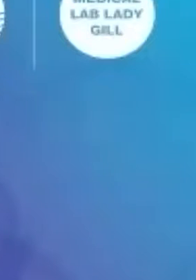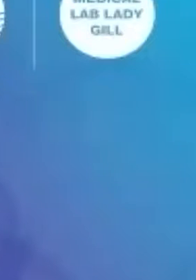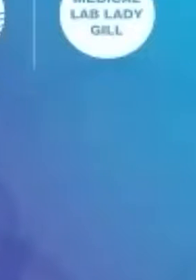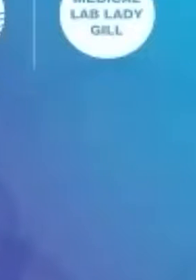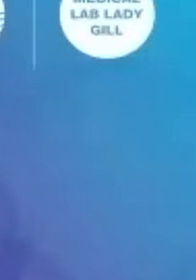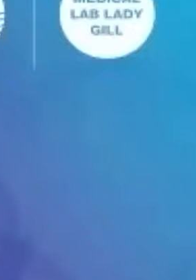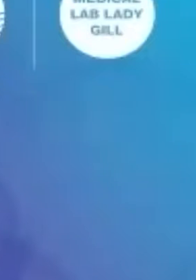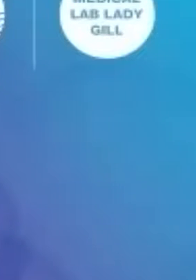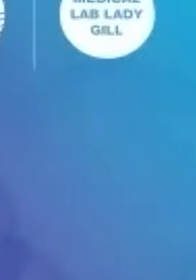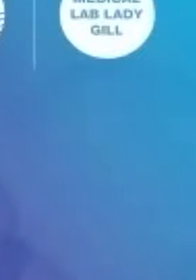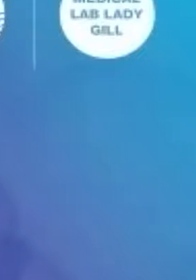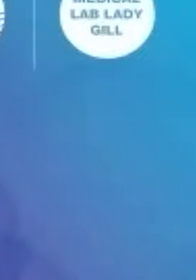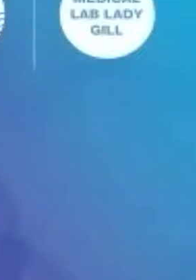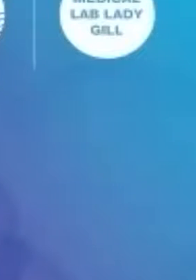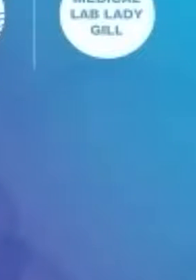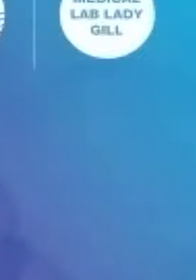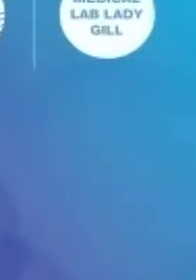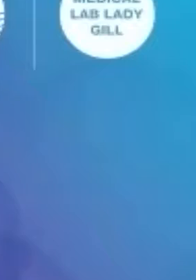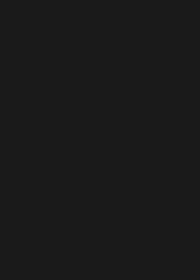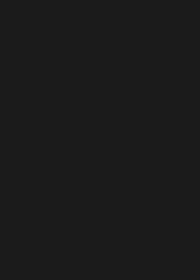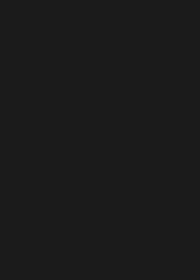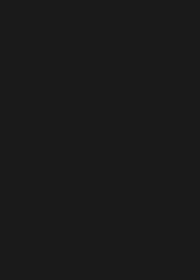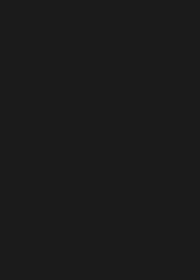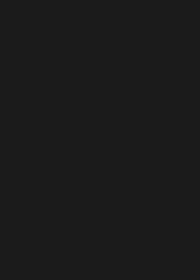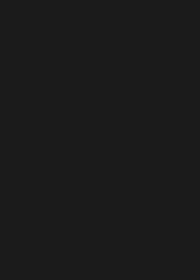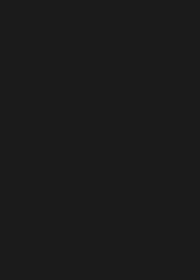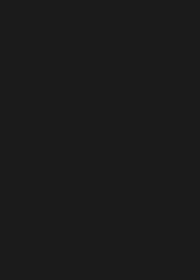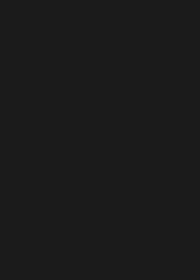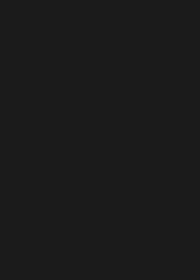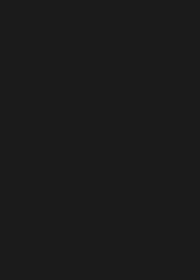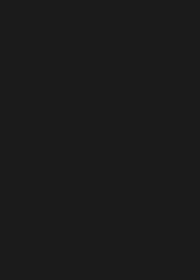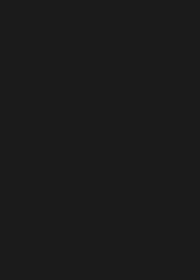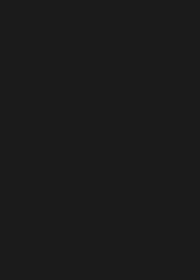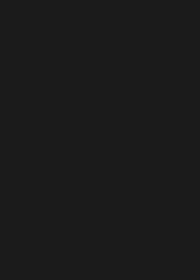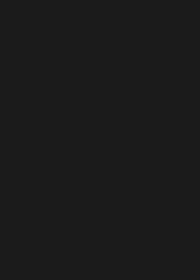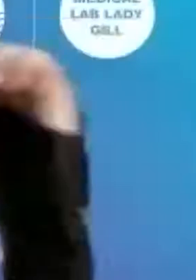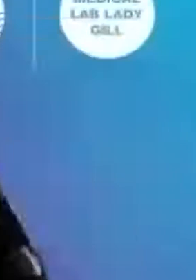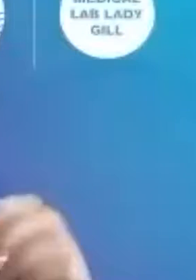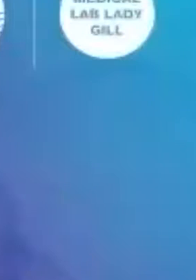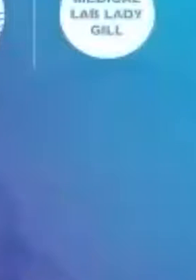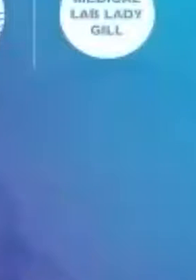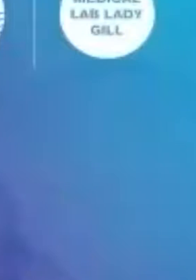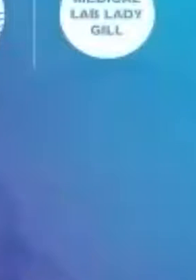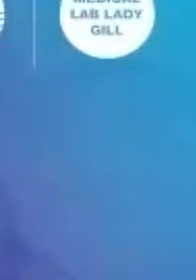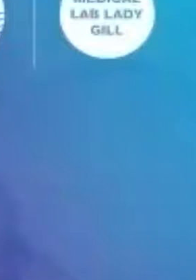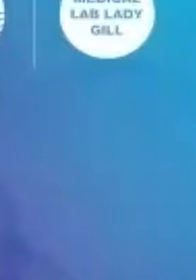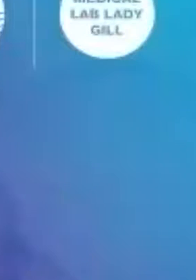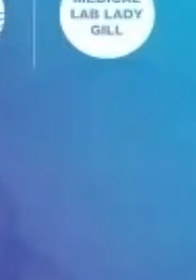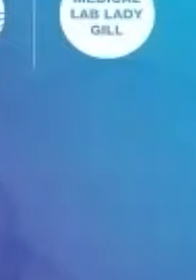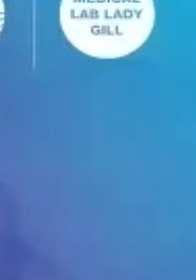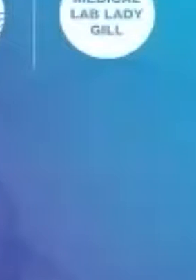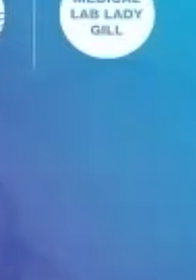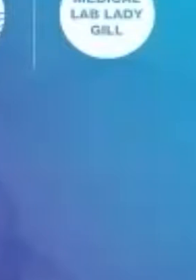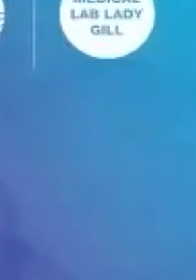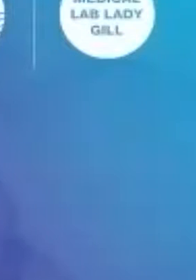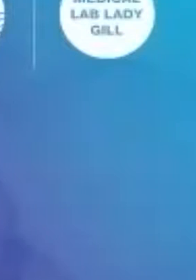Are you ready for some salvo? Yes, it's going to be a blast. Woo!